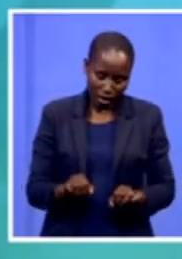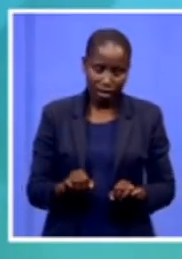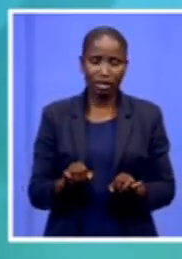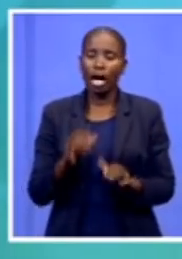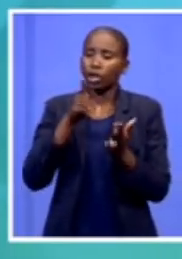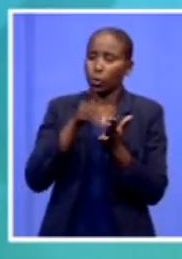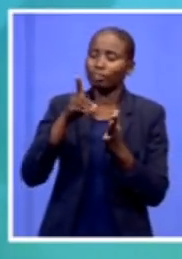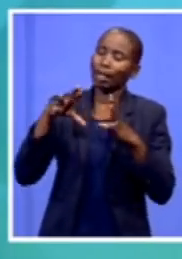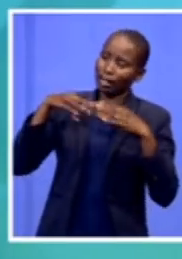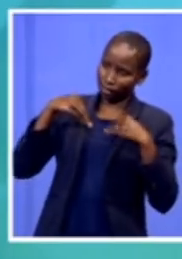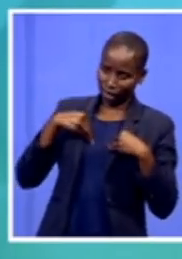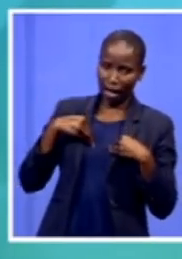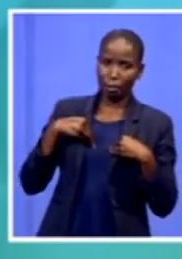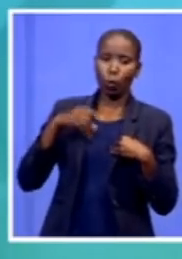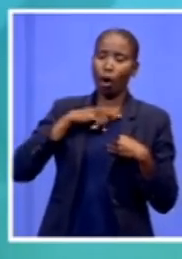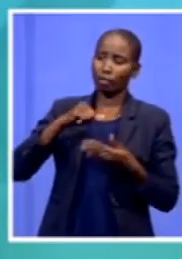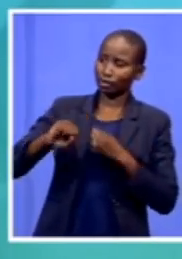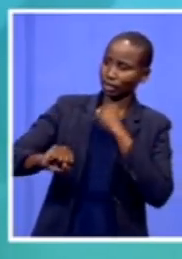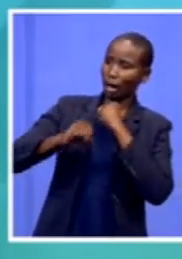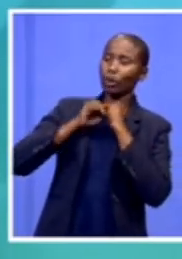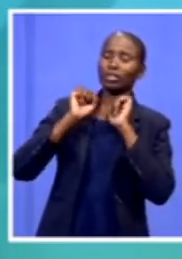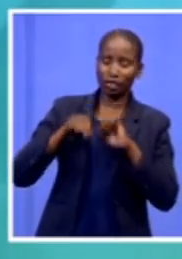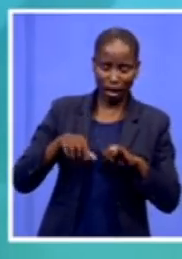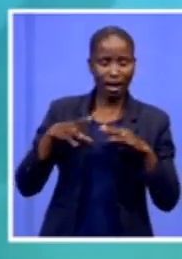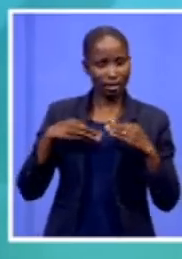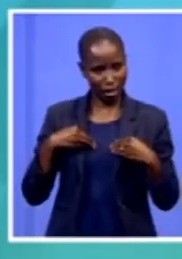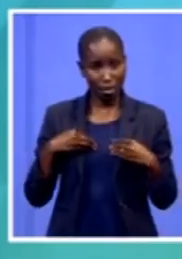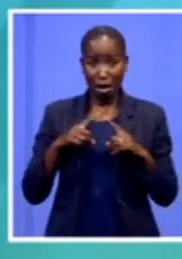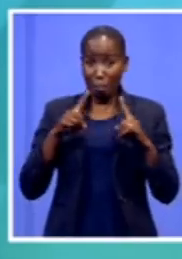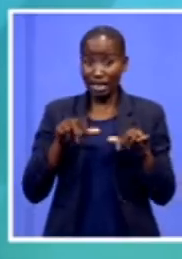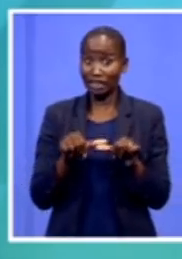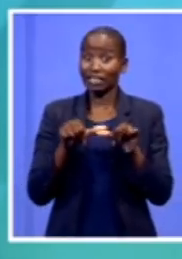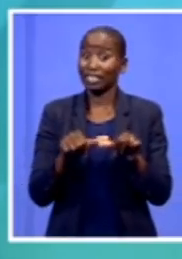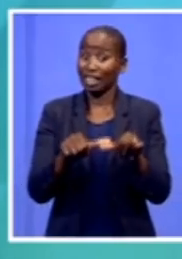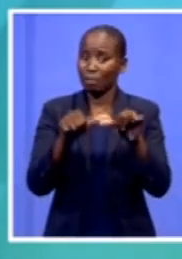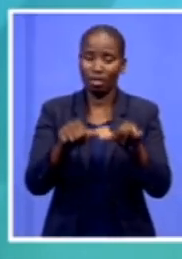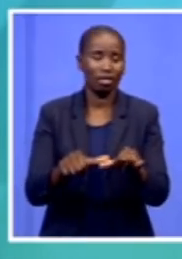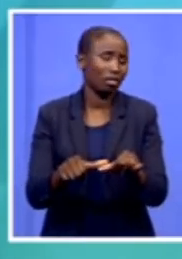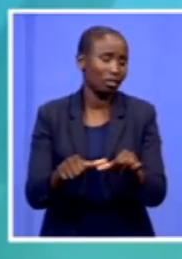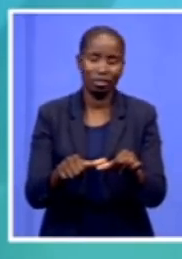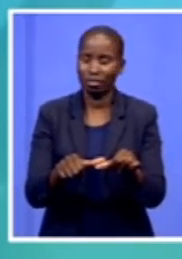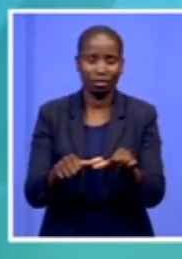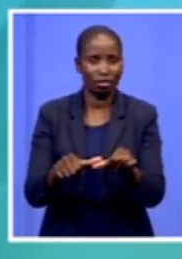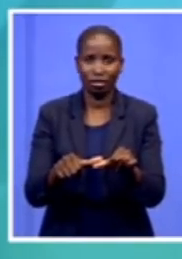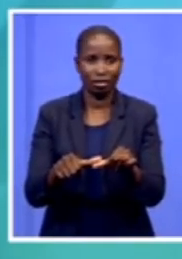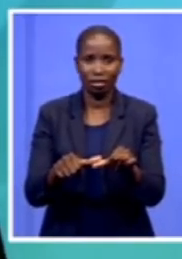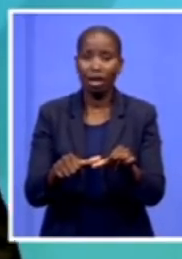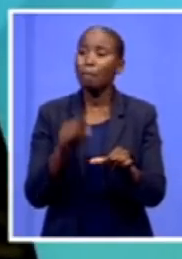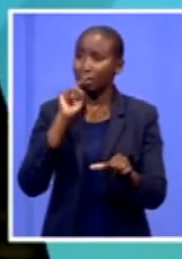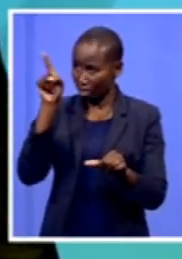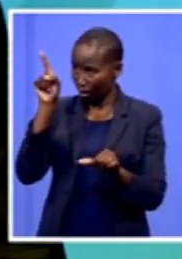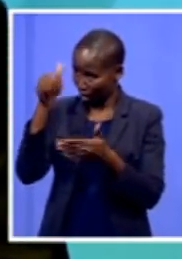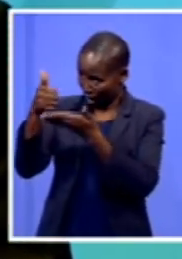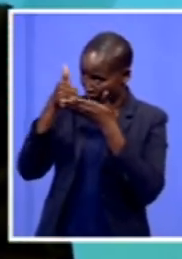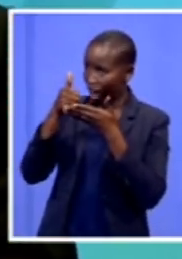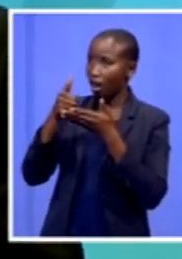we have received, but it is not sustainable. Help to empower us. Let us tackle obstacles